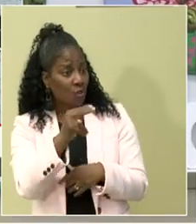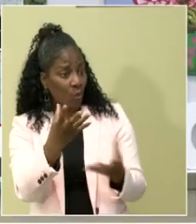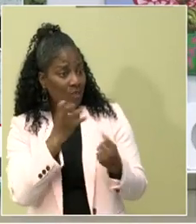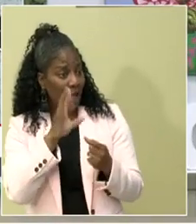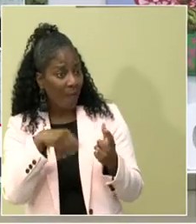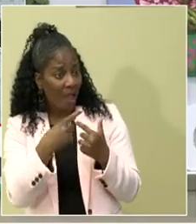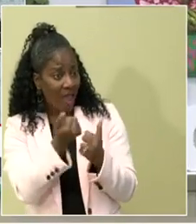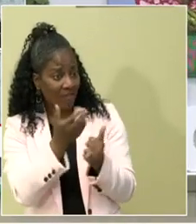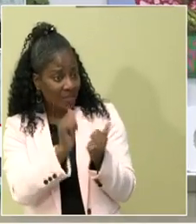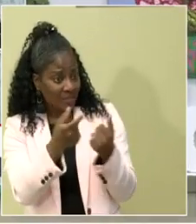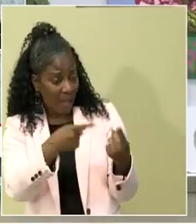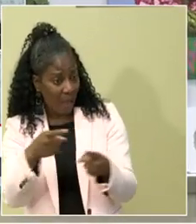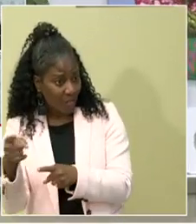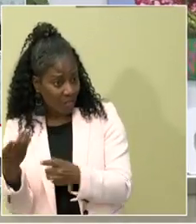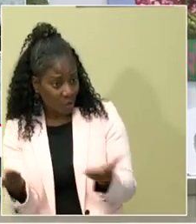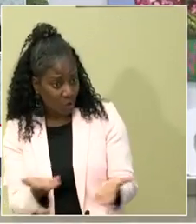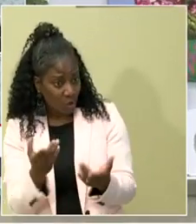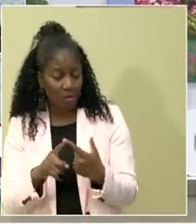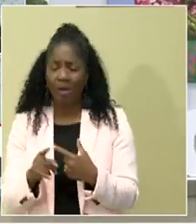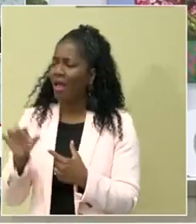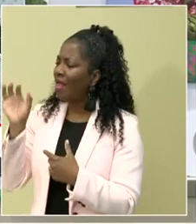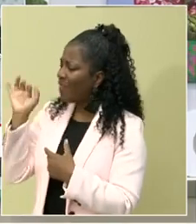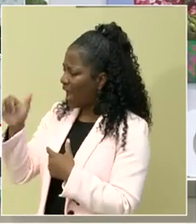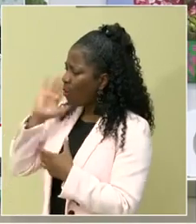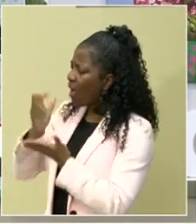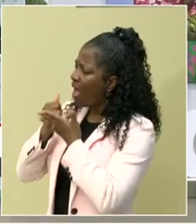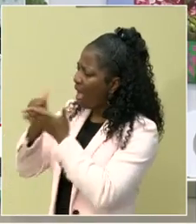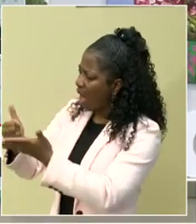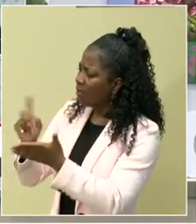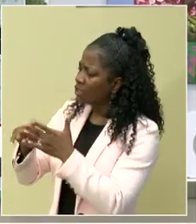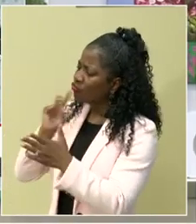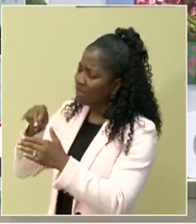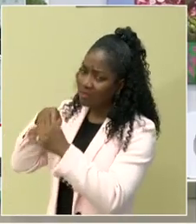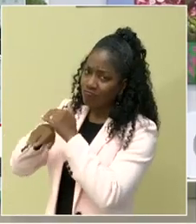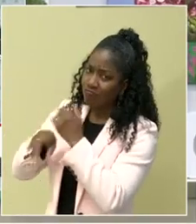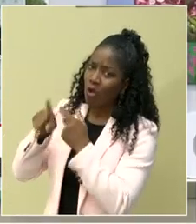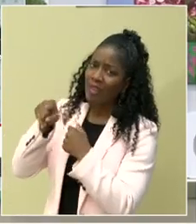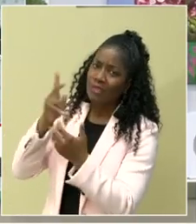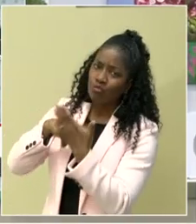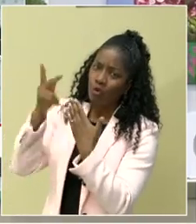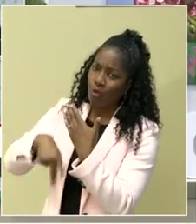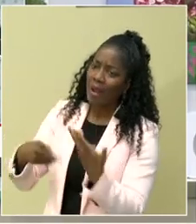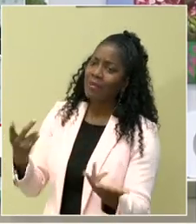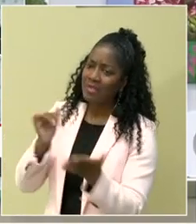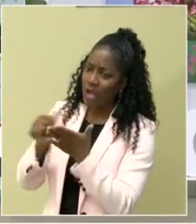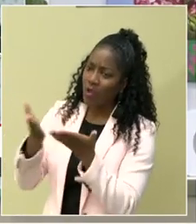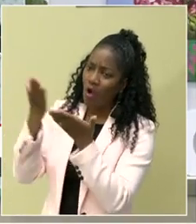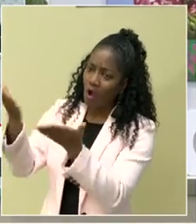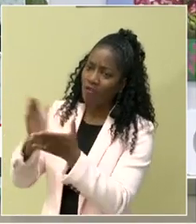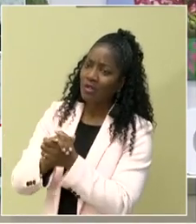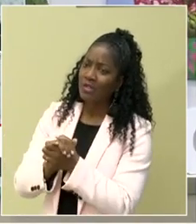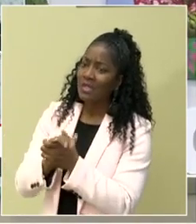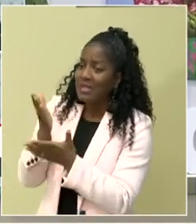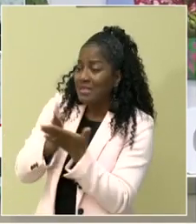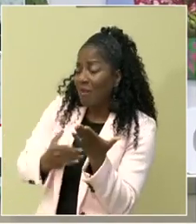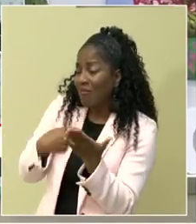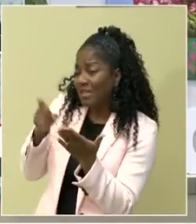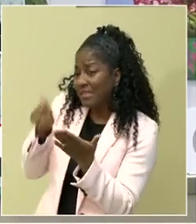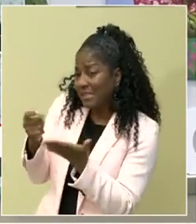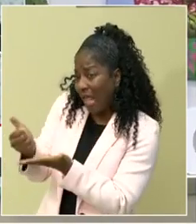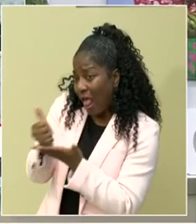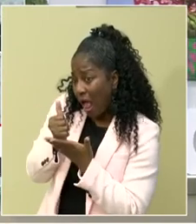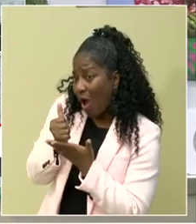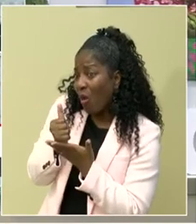here? Help us to enroll in these programs that you offer. Yes, ma'am. Because some of us need help